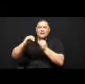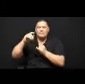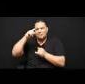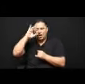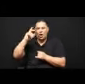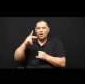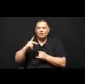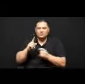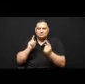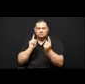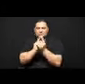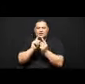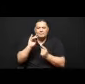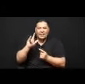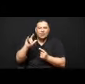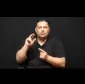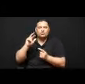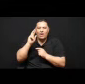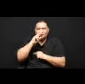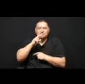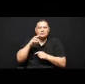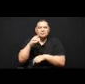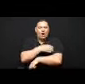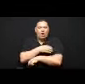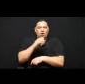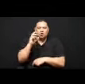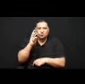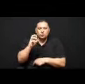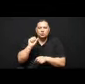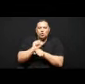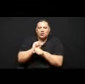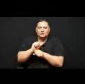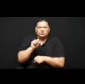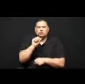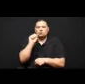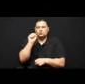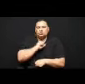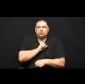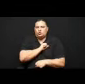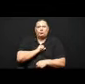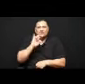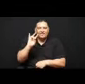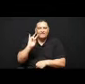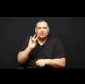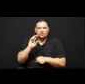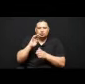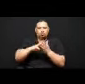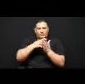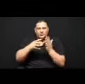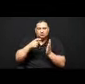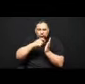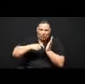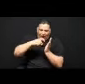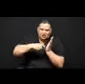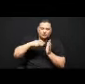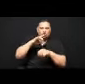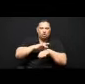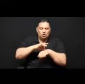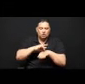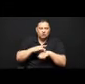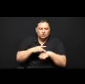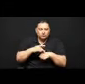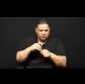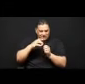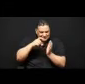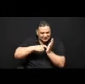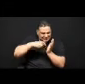working a Super 7 shift, scratching the surface of the earth to birth the fluorescence of load ore through a